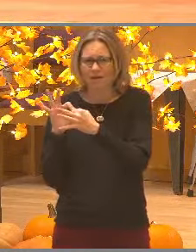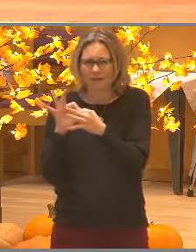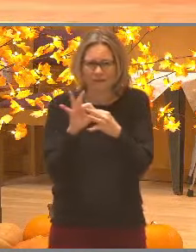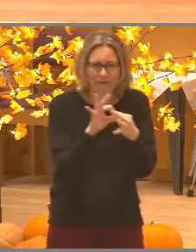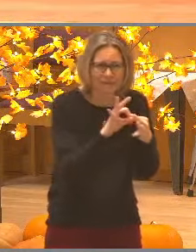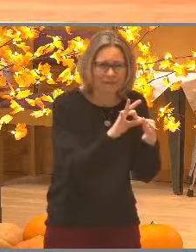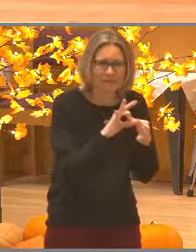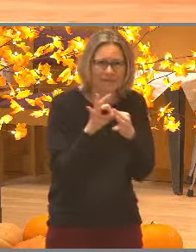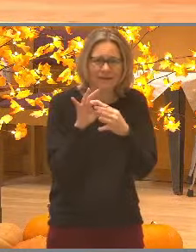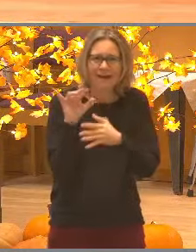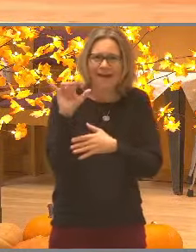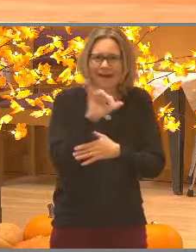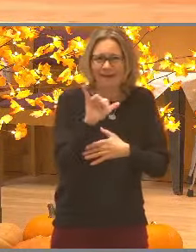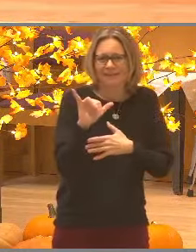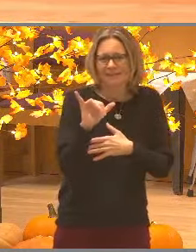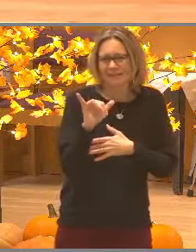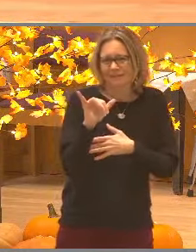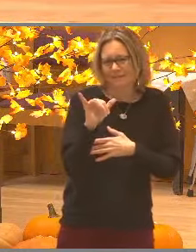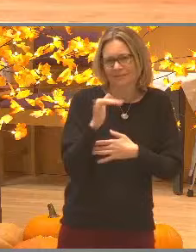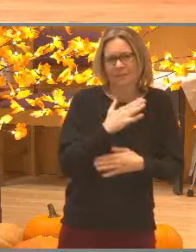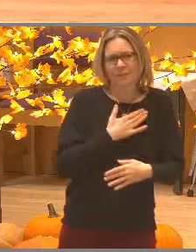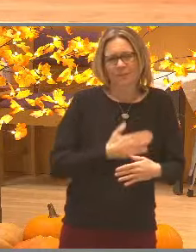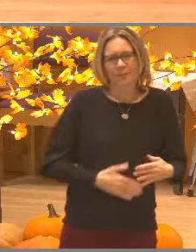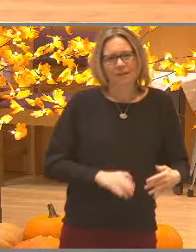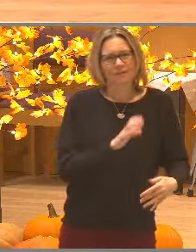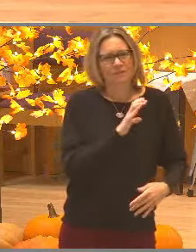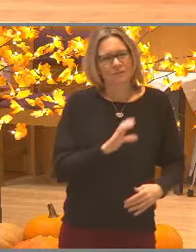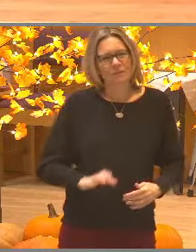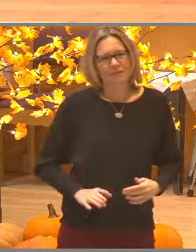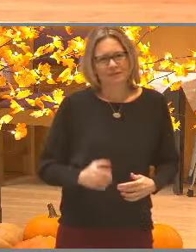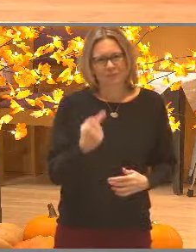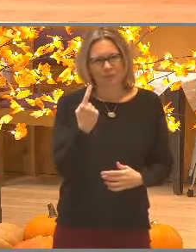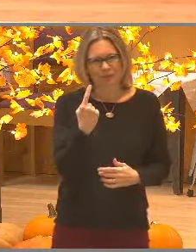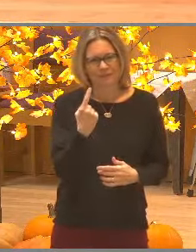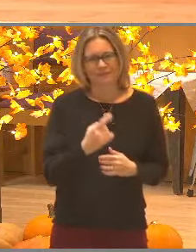as the body of Christ.